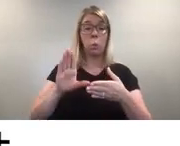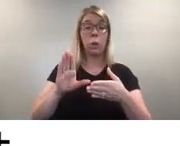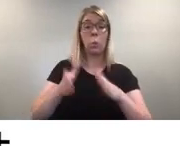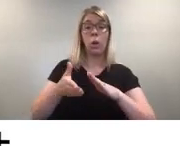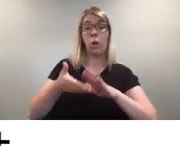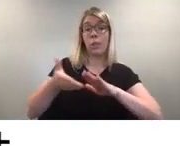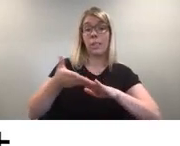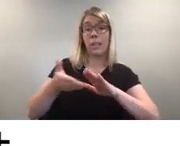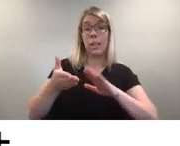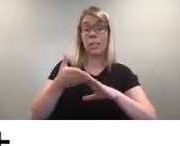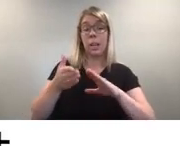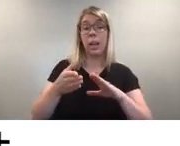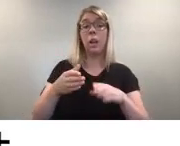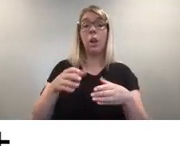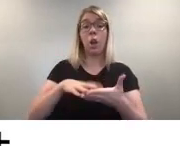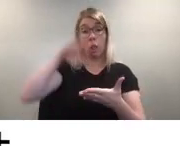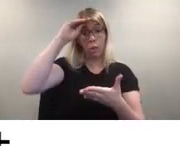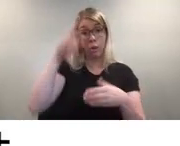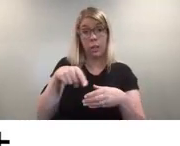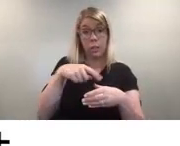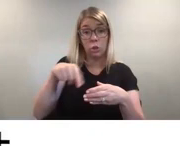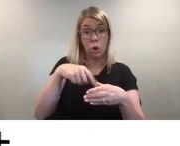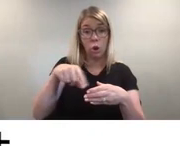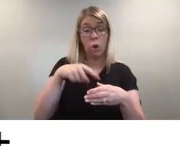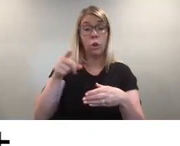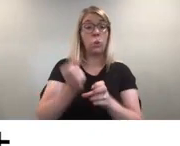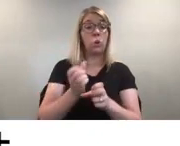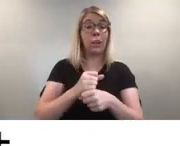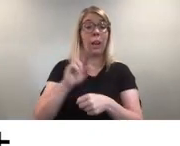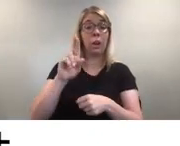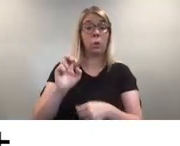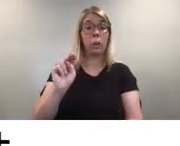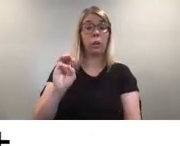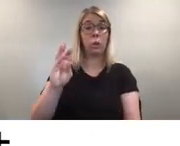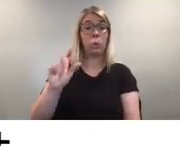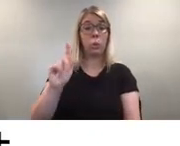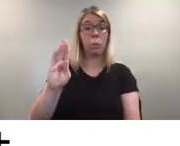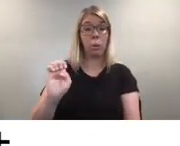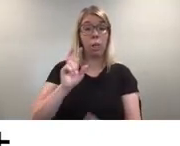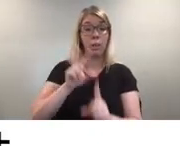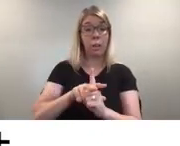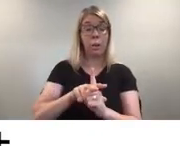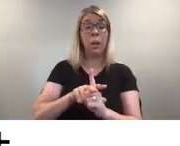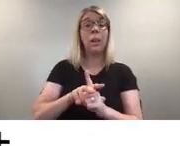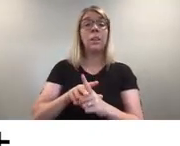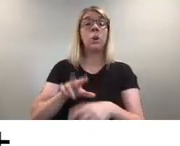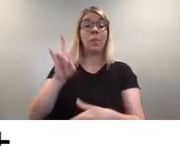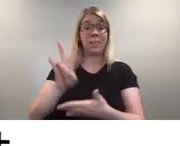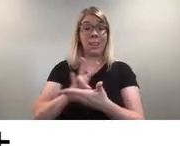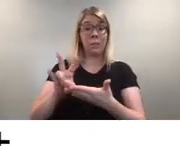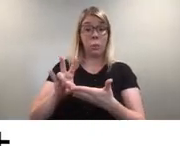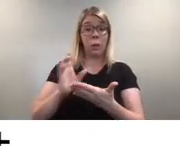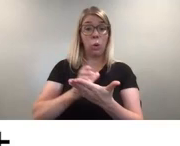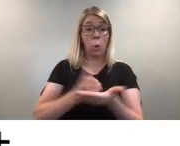circle on open pedagogy where you will be creating a renewable assignment. And then when the 7-week long learning circle is completed, we will